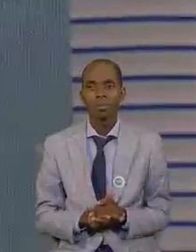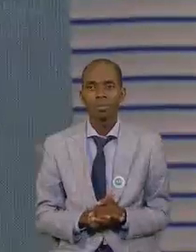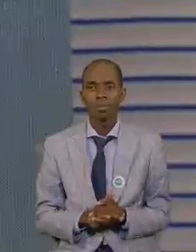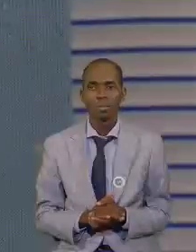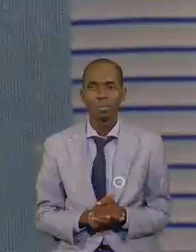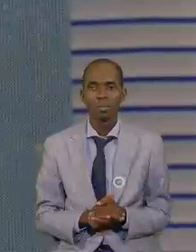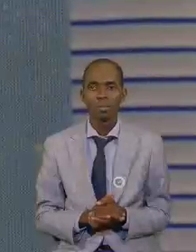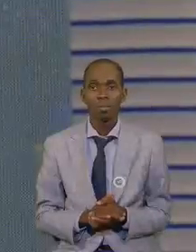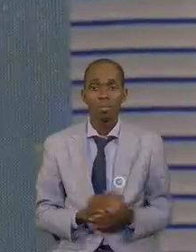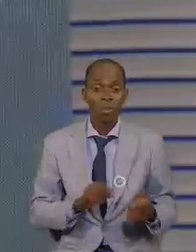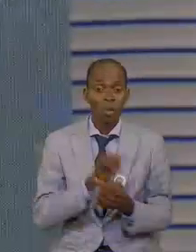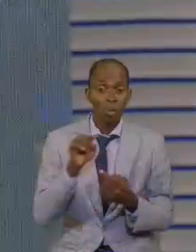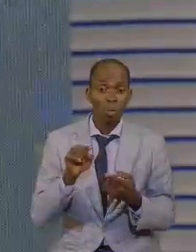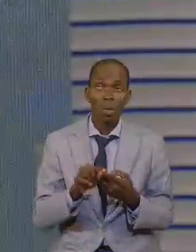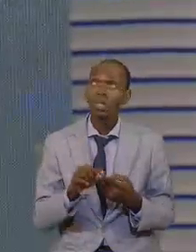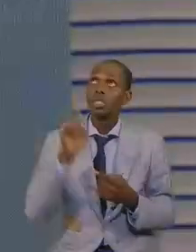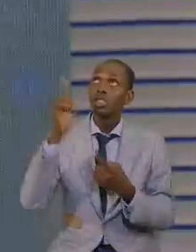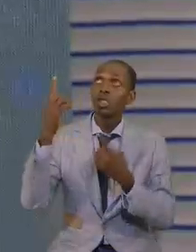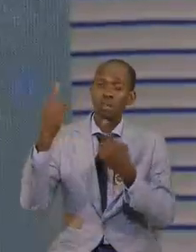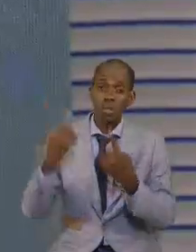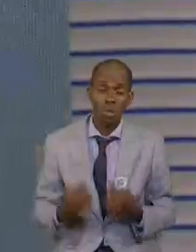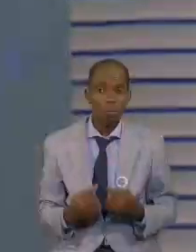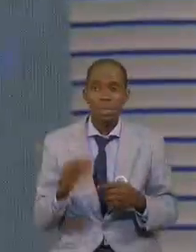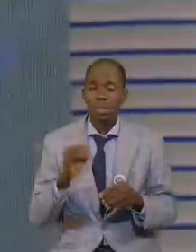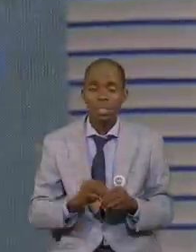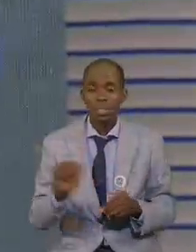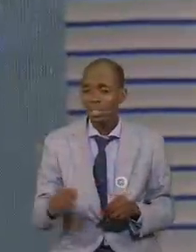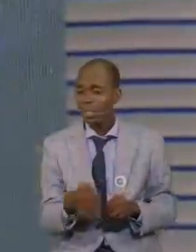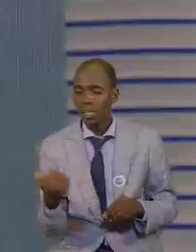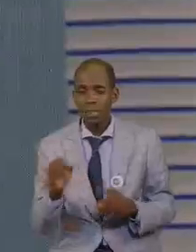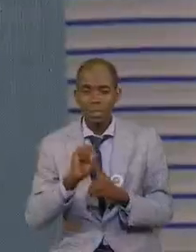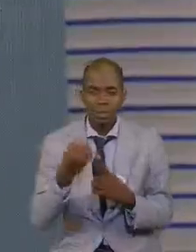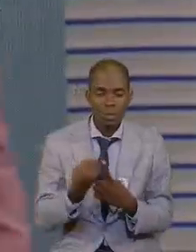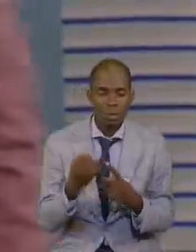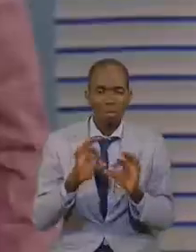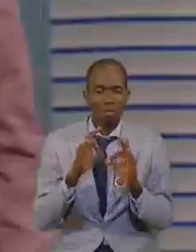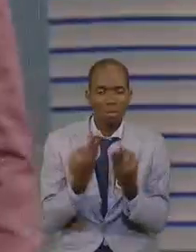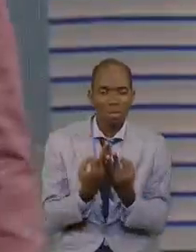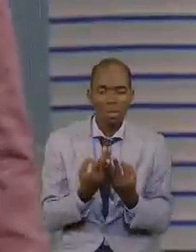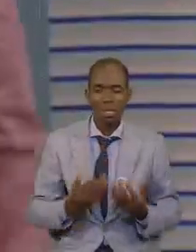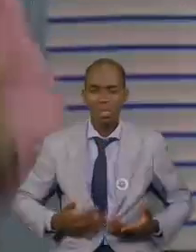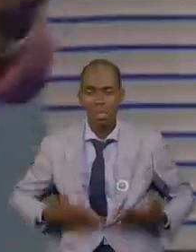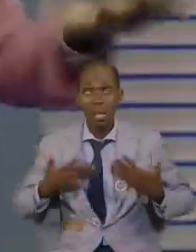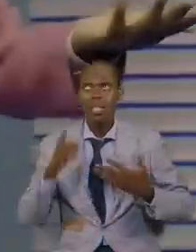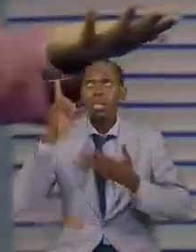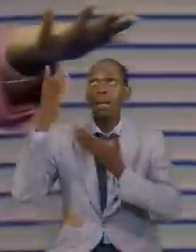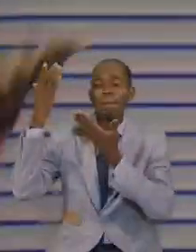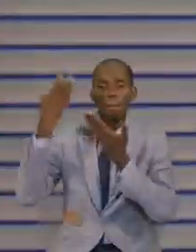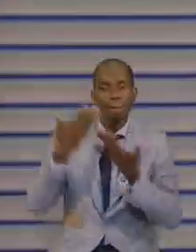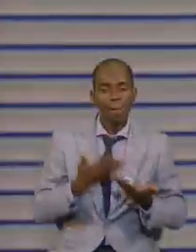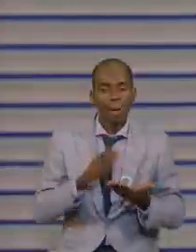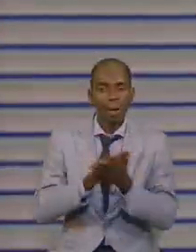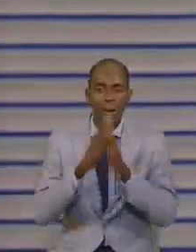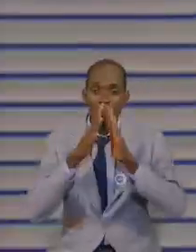When he comes in any situation, in any family, in any life, he brings peace because he's